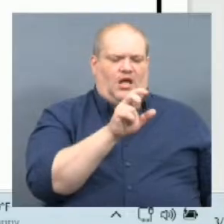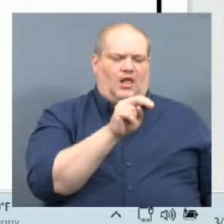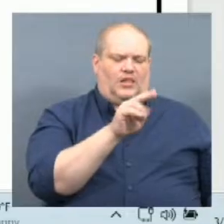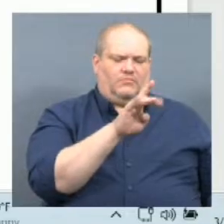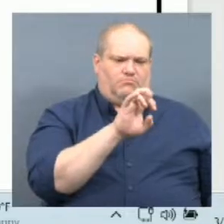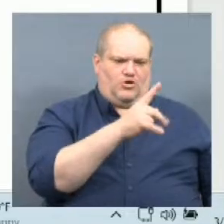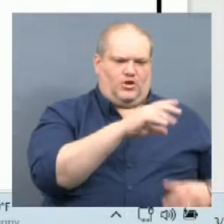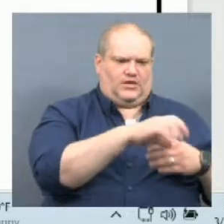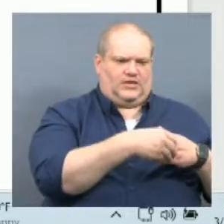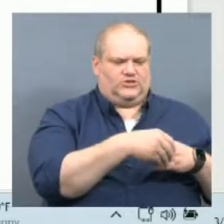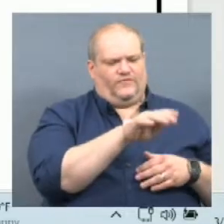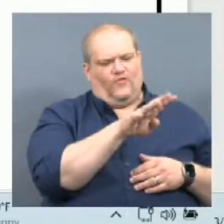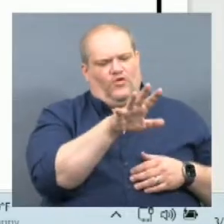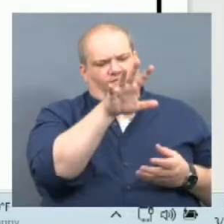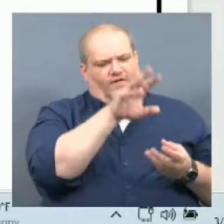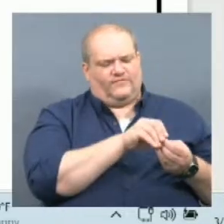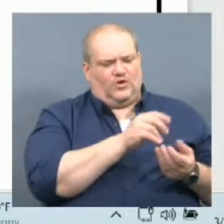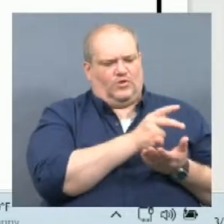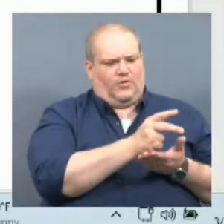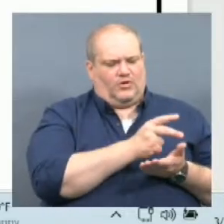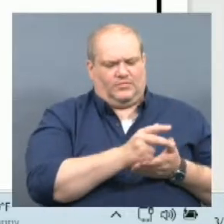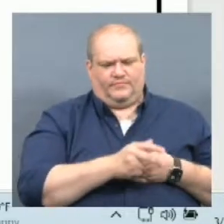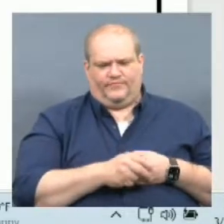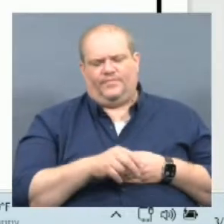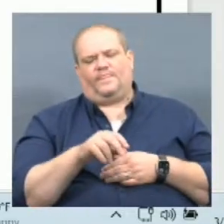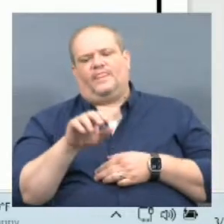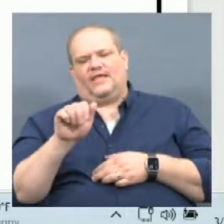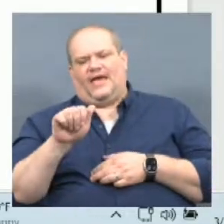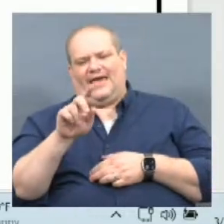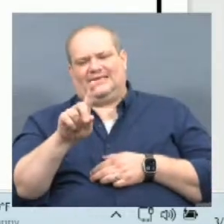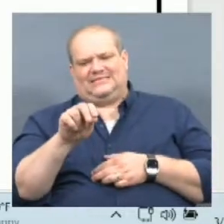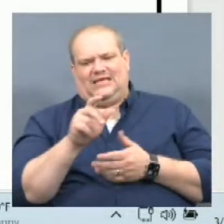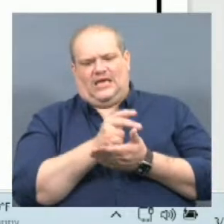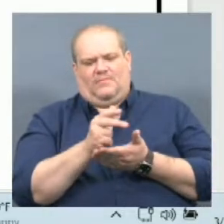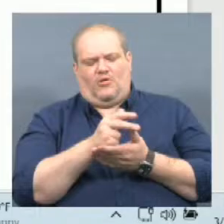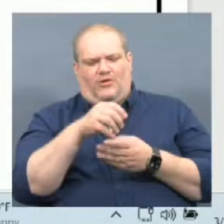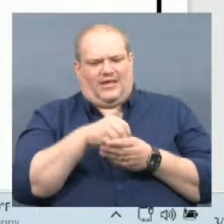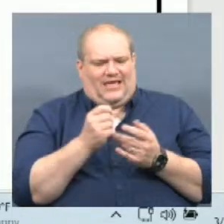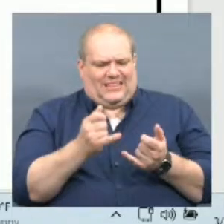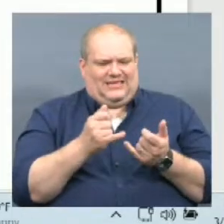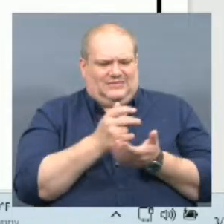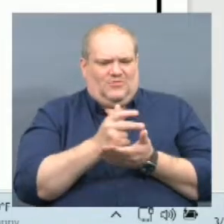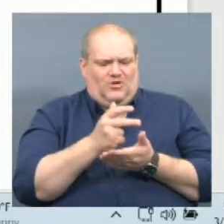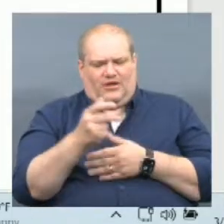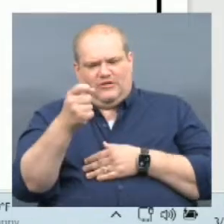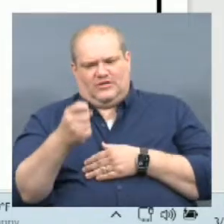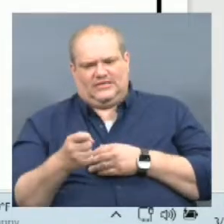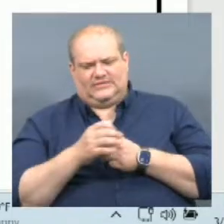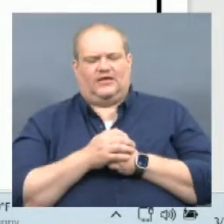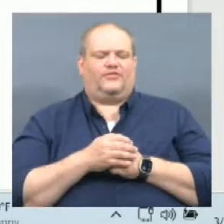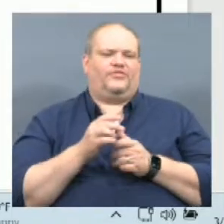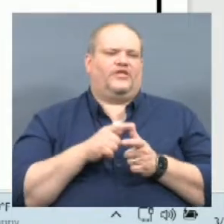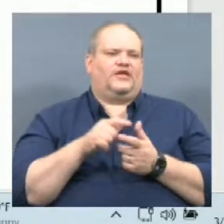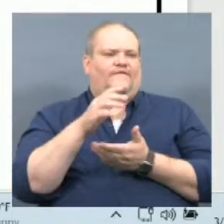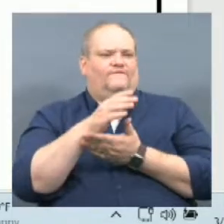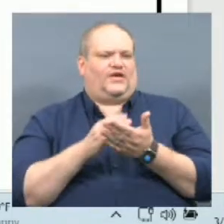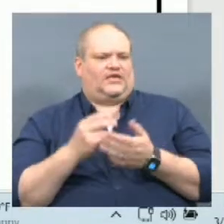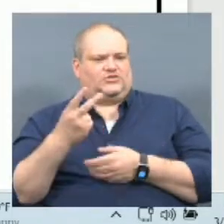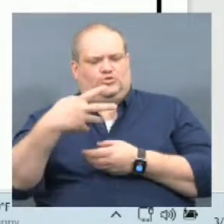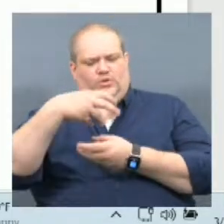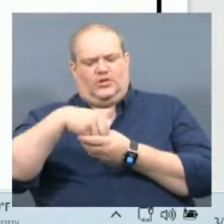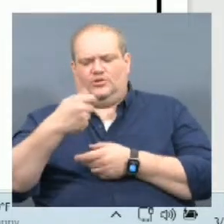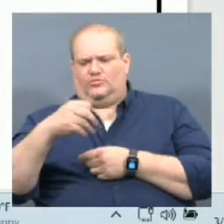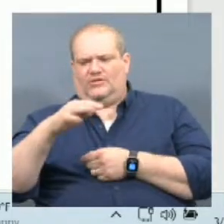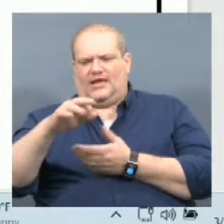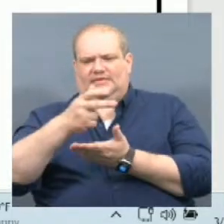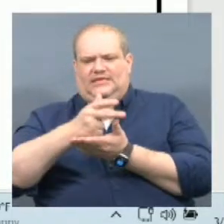include 45 total parking spaces. ADA parking will be provided within the existing parking area to the south. Phase 2 will include